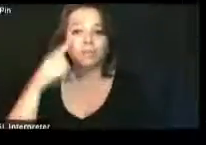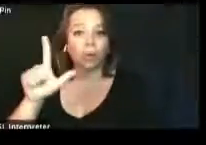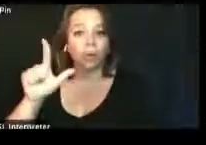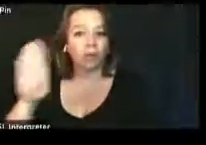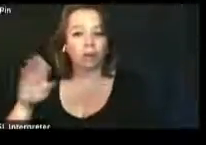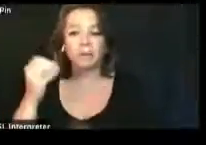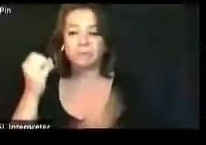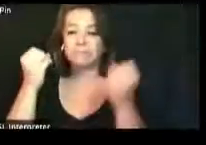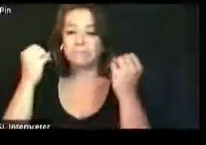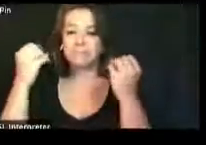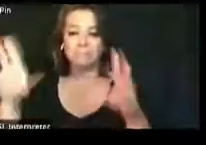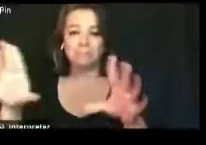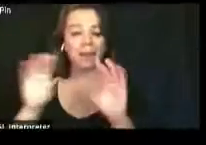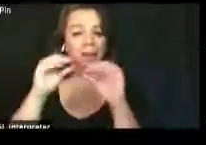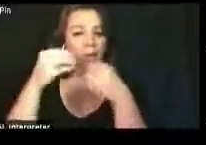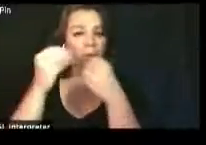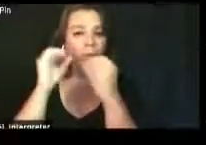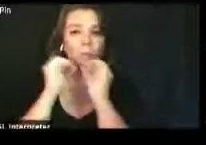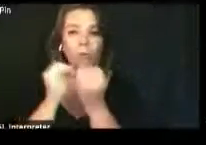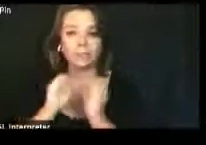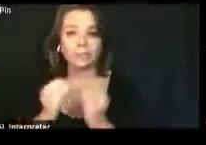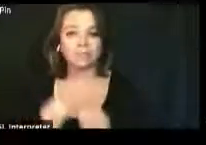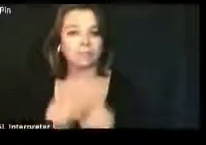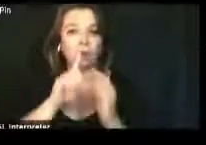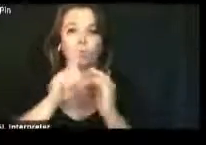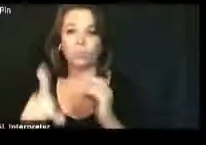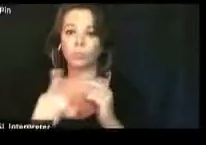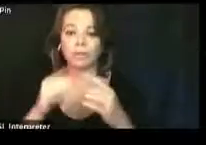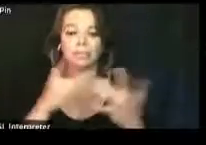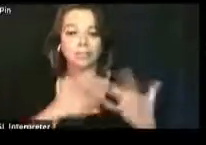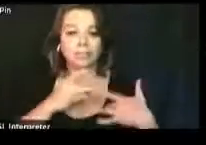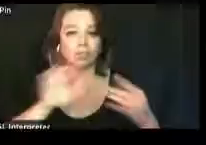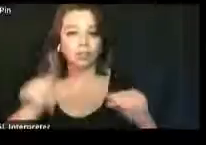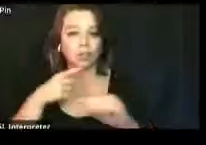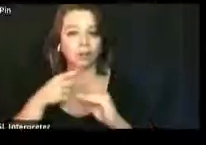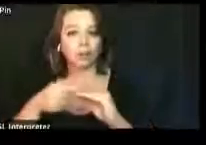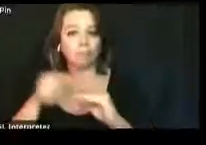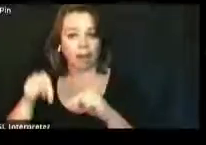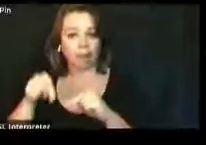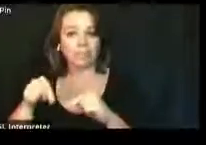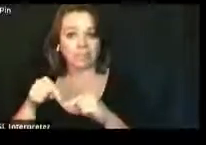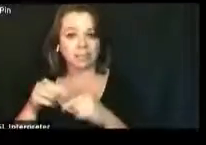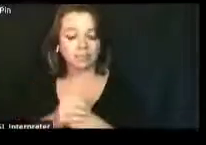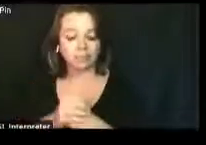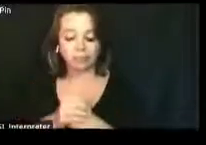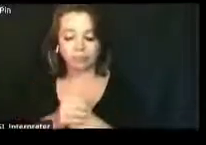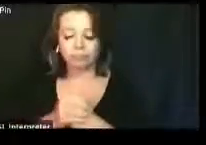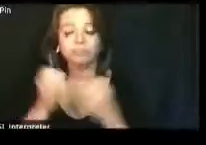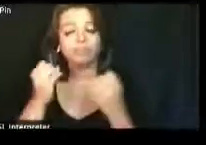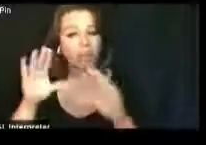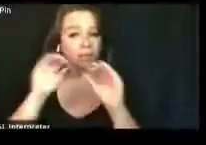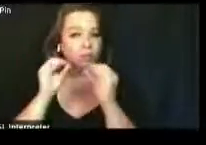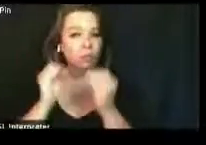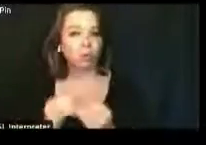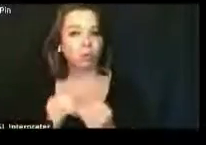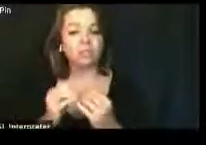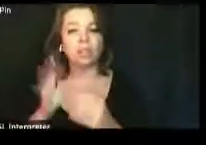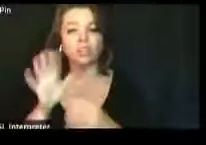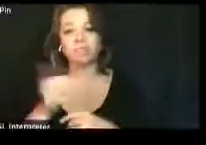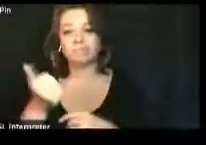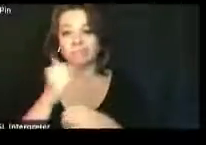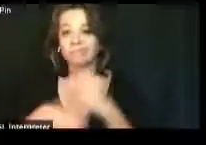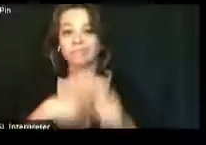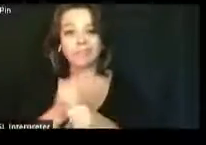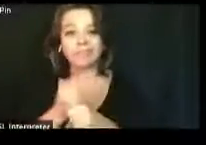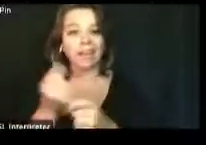organizations that are really concerned about this. Many of these same organizations fought 10 years ago and also asked the state